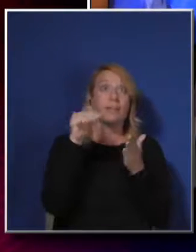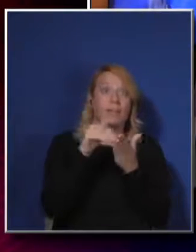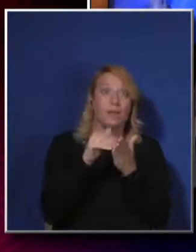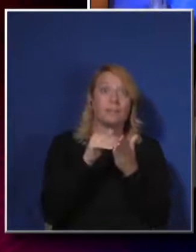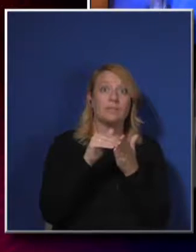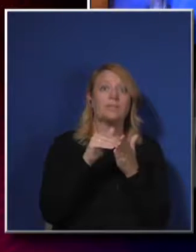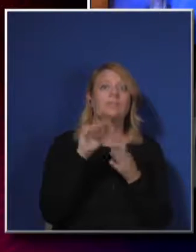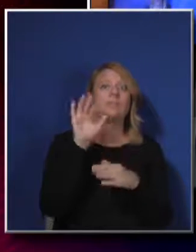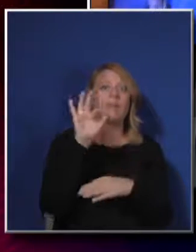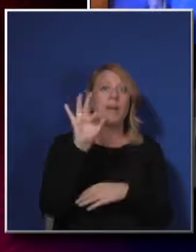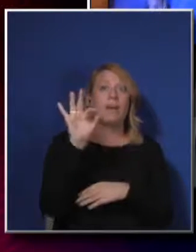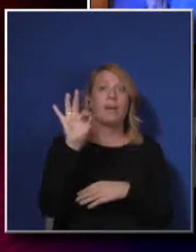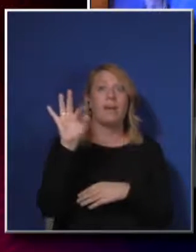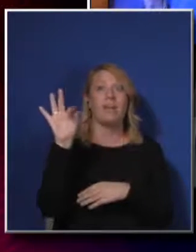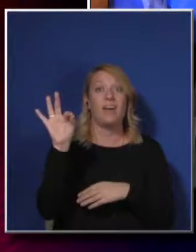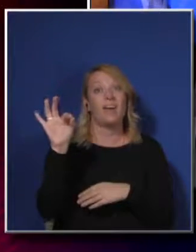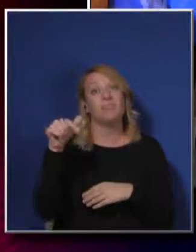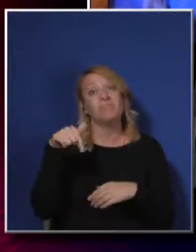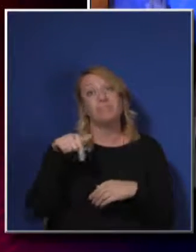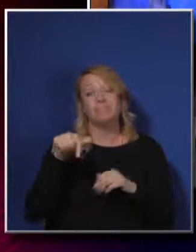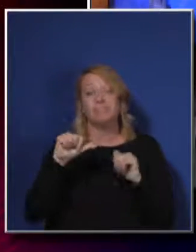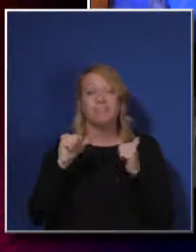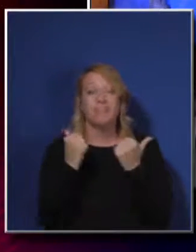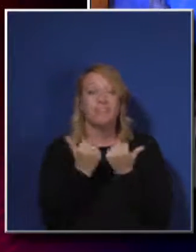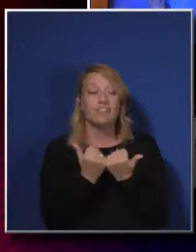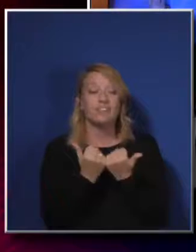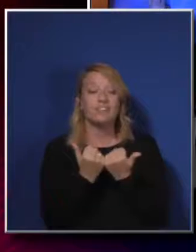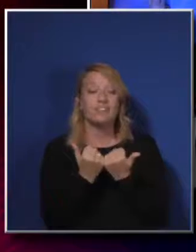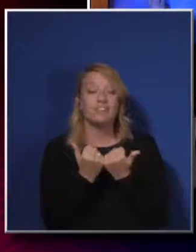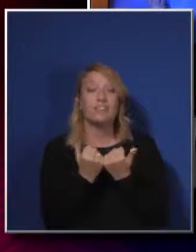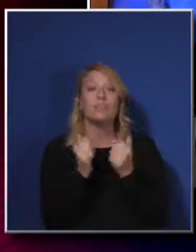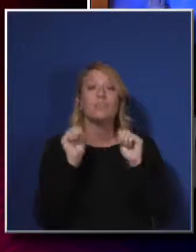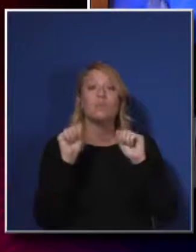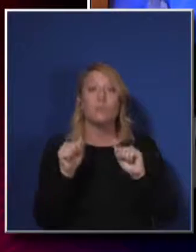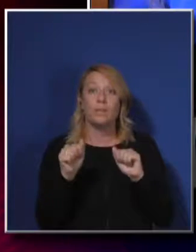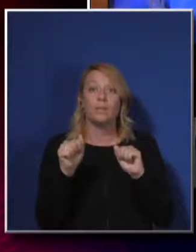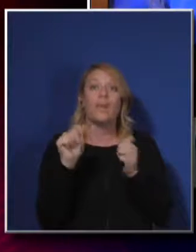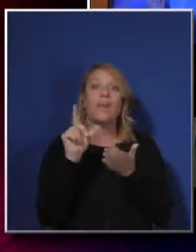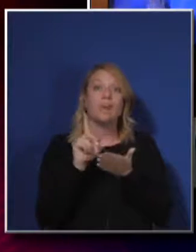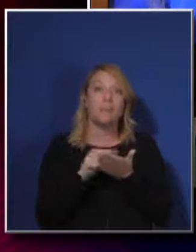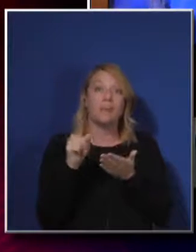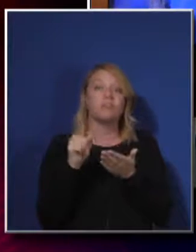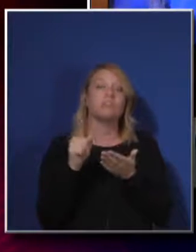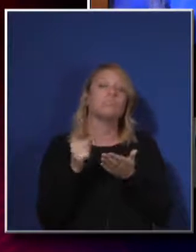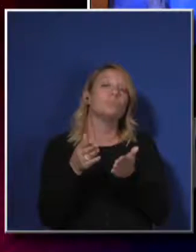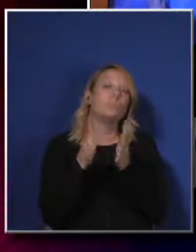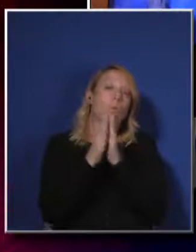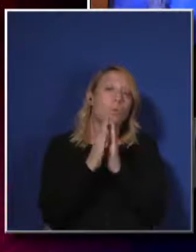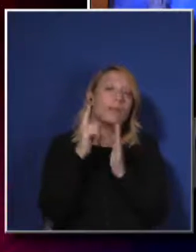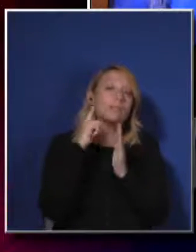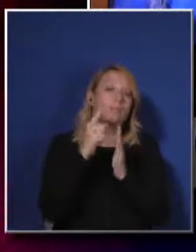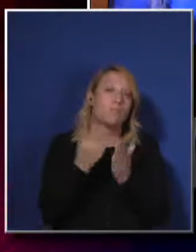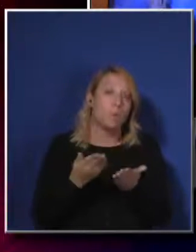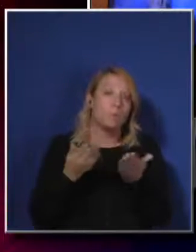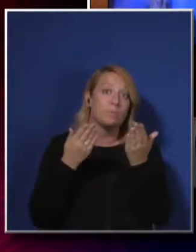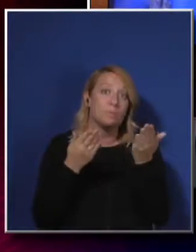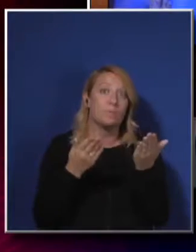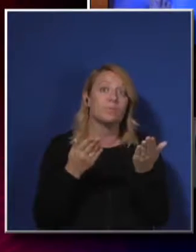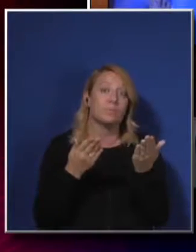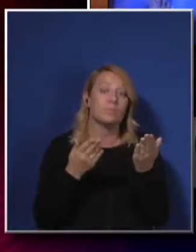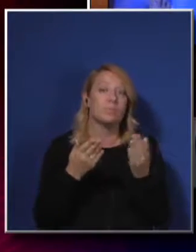$49,999, we, the agency, can publish a request for proposals and